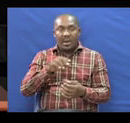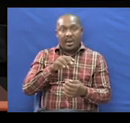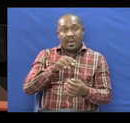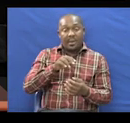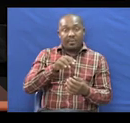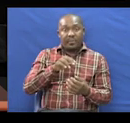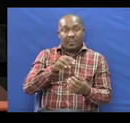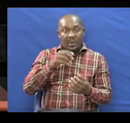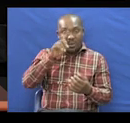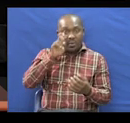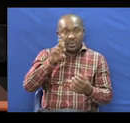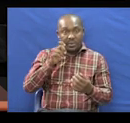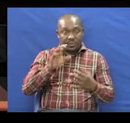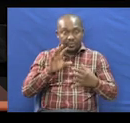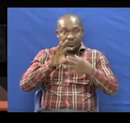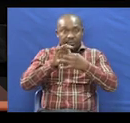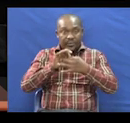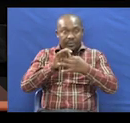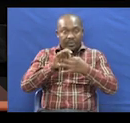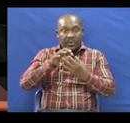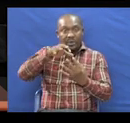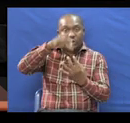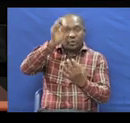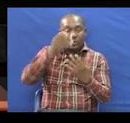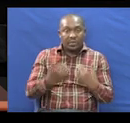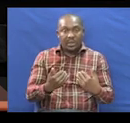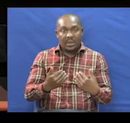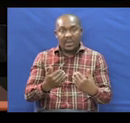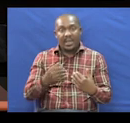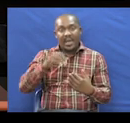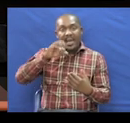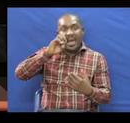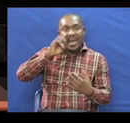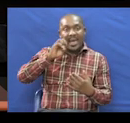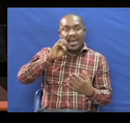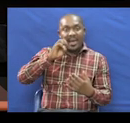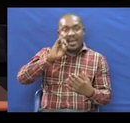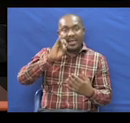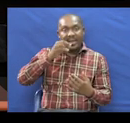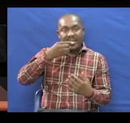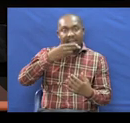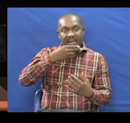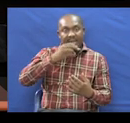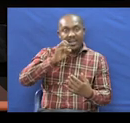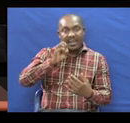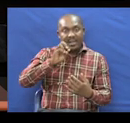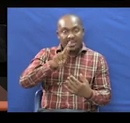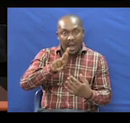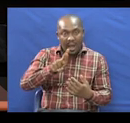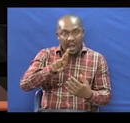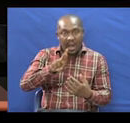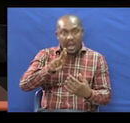you have chosen today is either or. Now, before I proceed, I want you to sing with